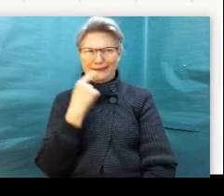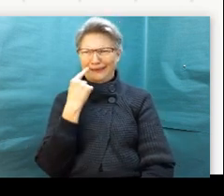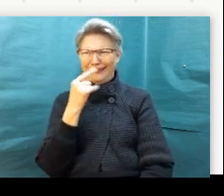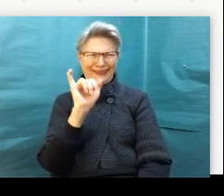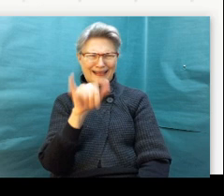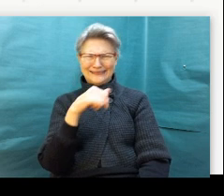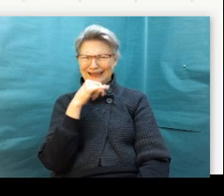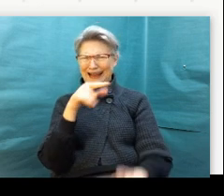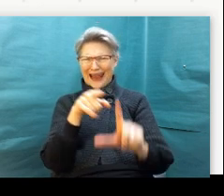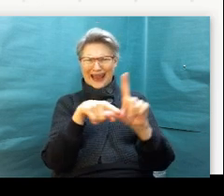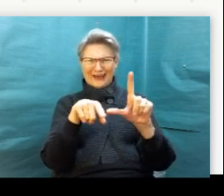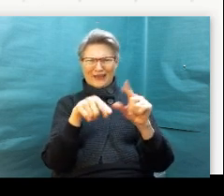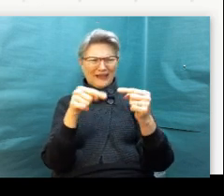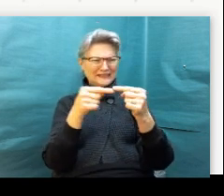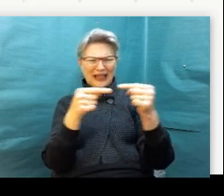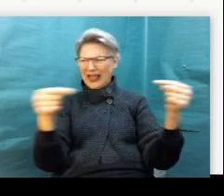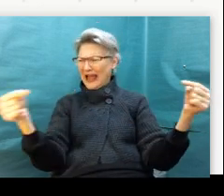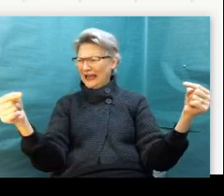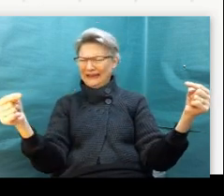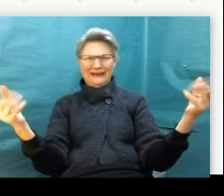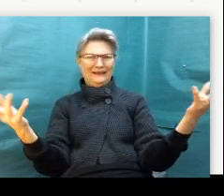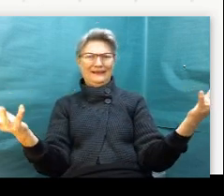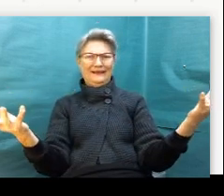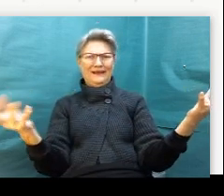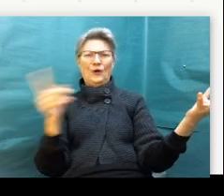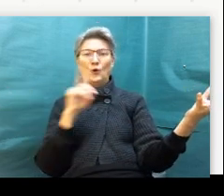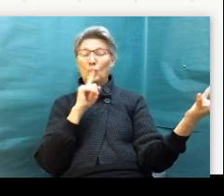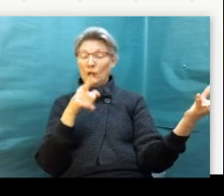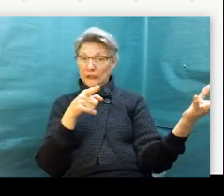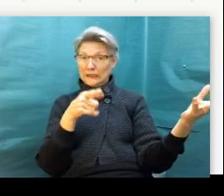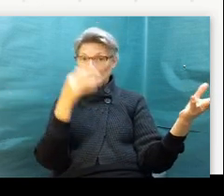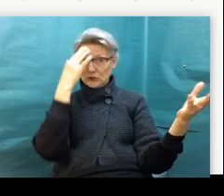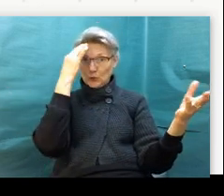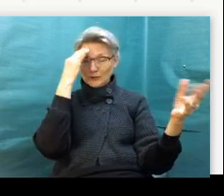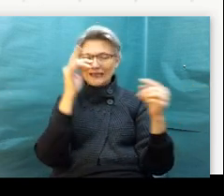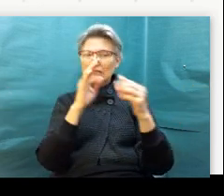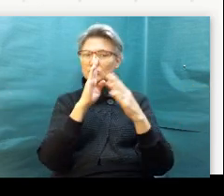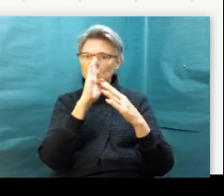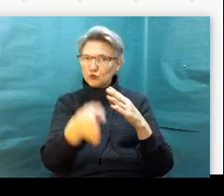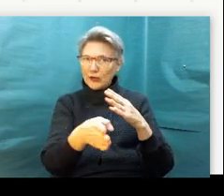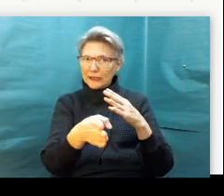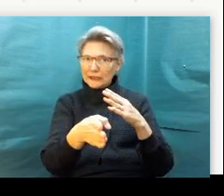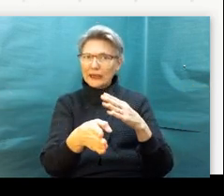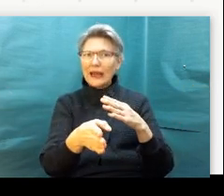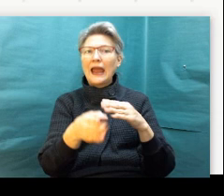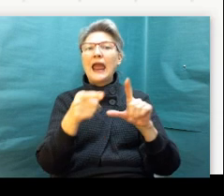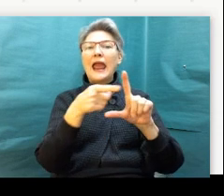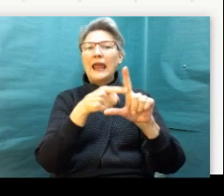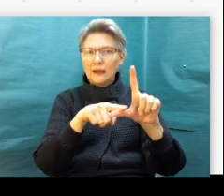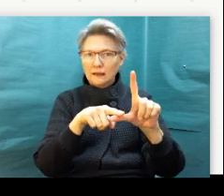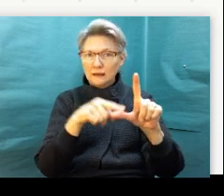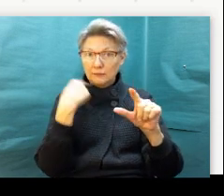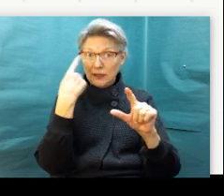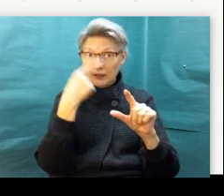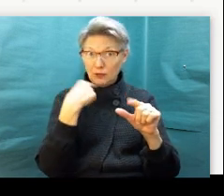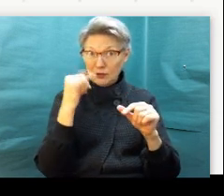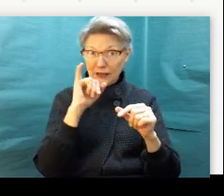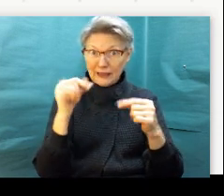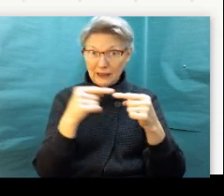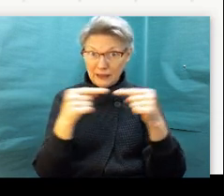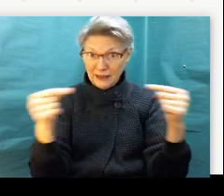that's not an angle, that's a straight line. Well, actually, this is known as a straight angle. It may look to